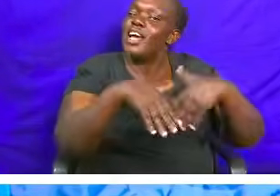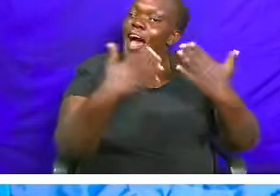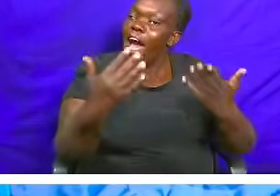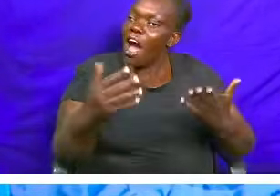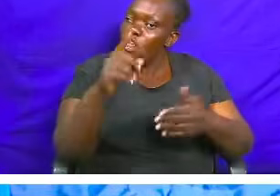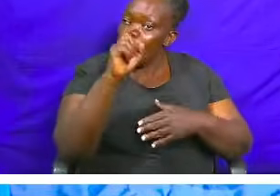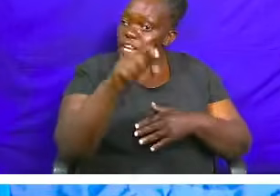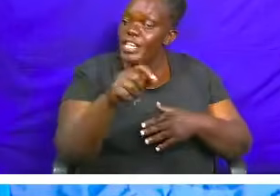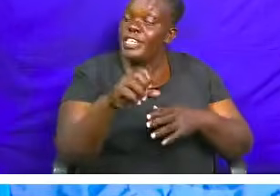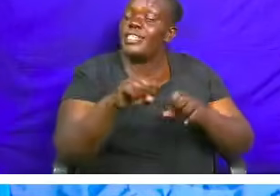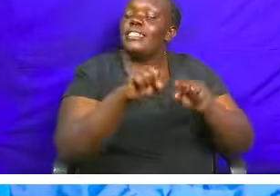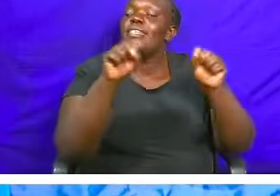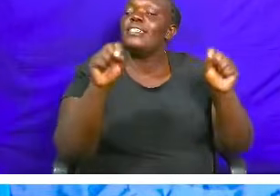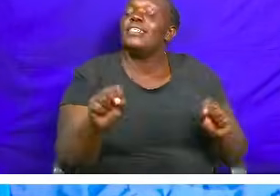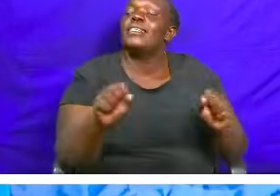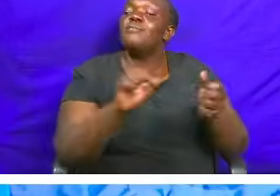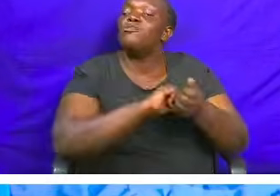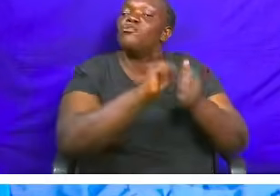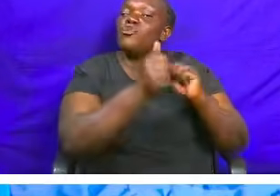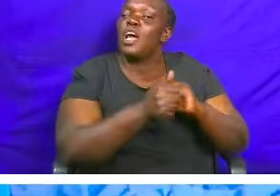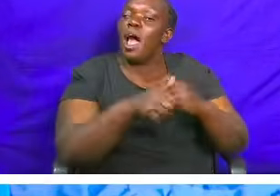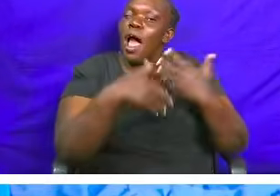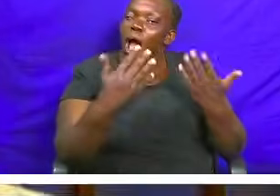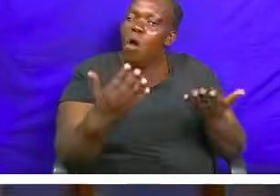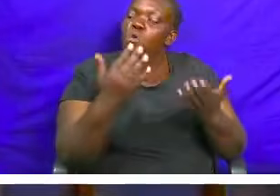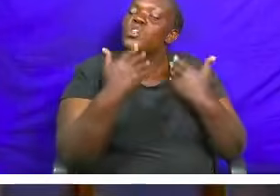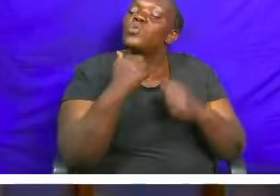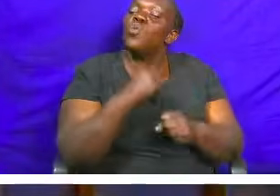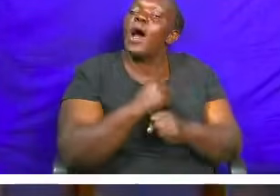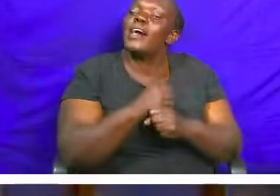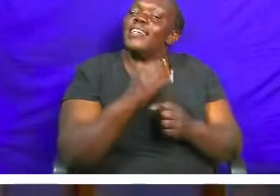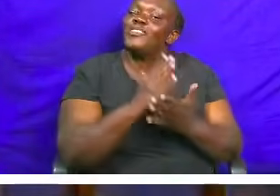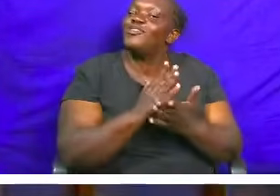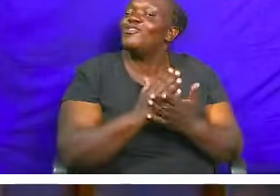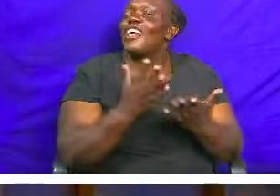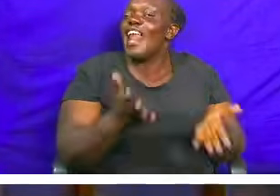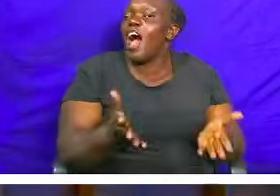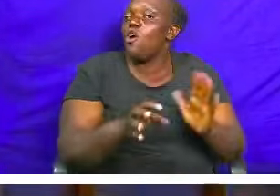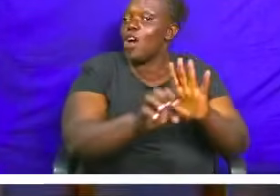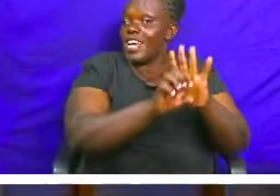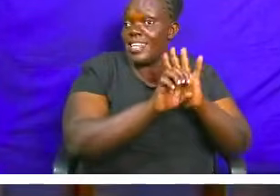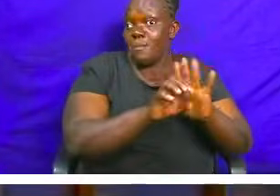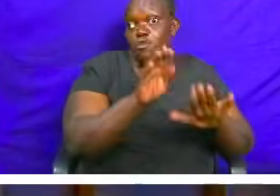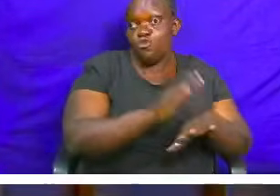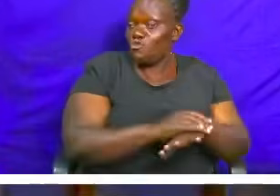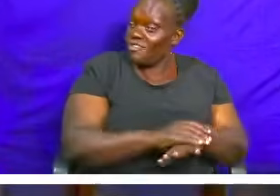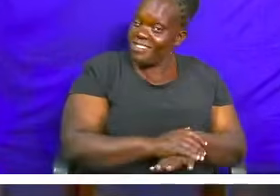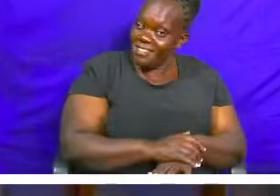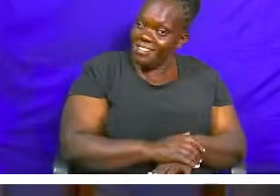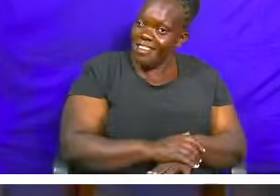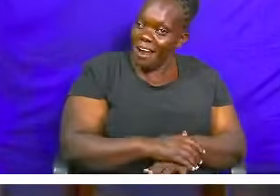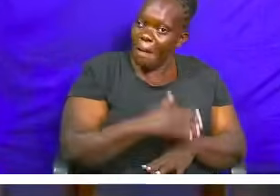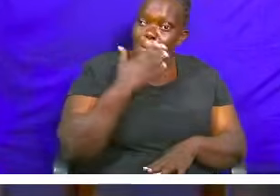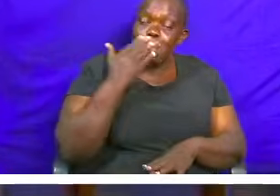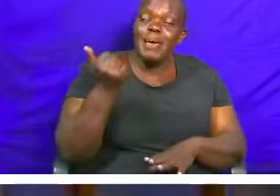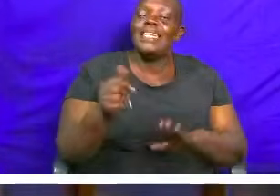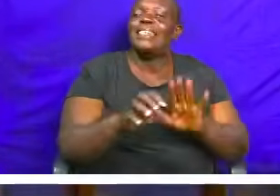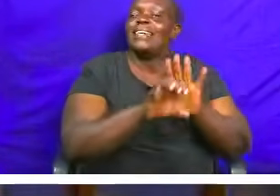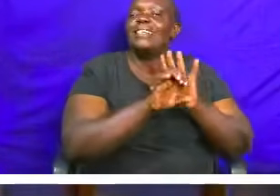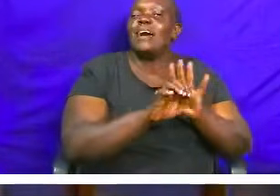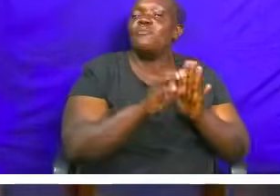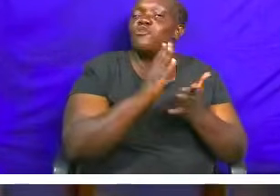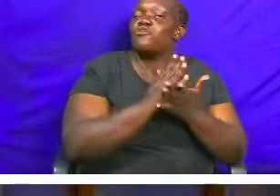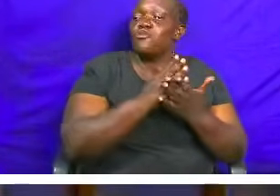G2G system came into being and how it works. So we are actually a best practice. We are best case practice. And I